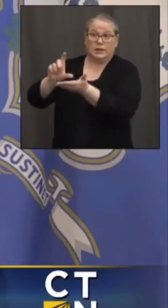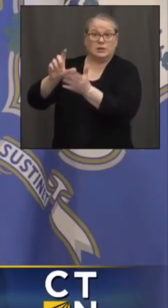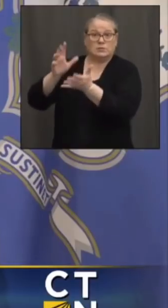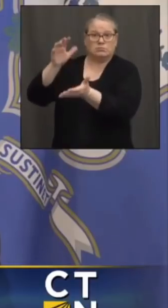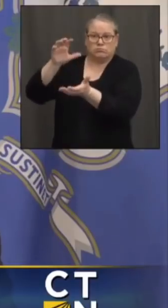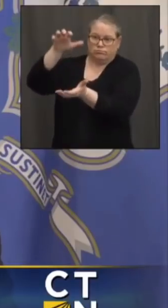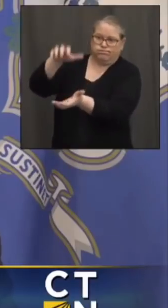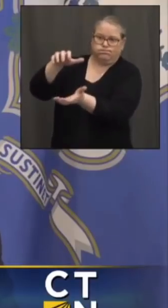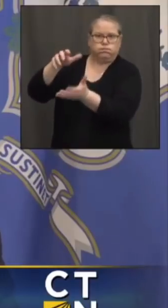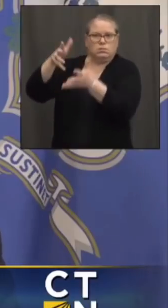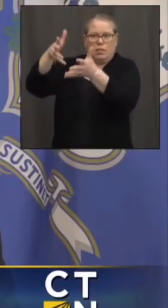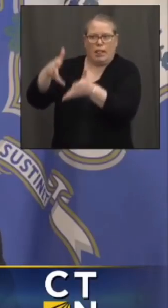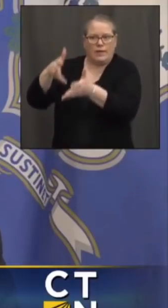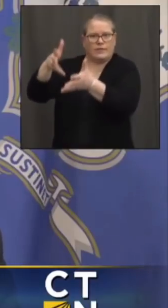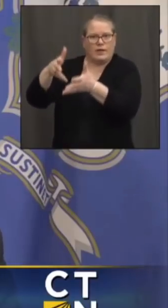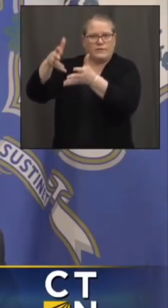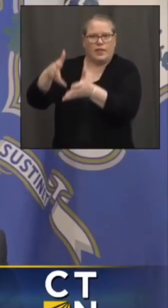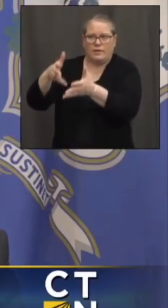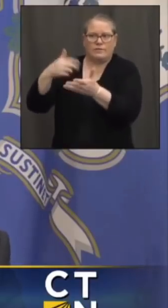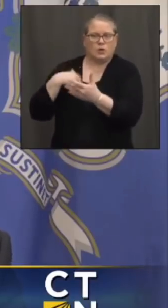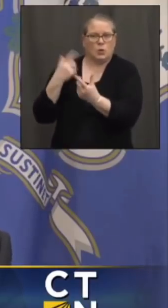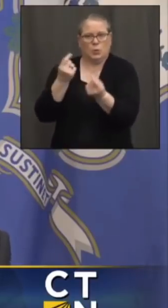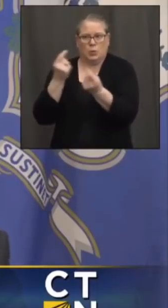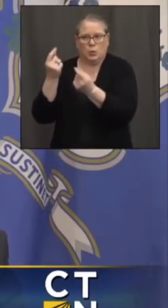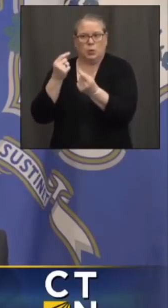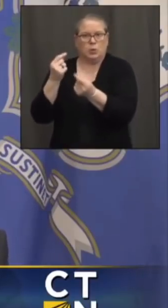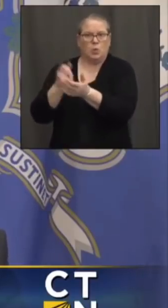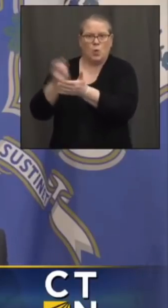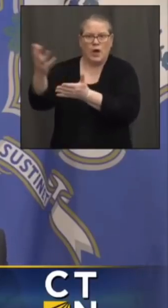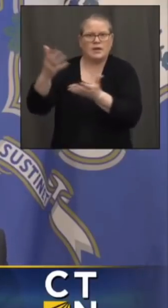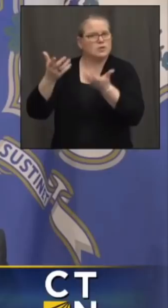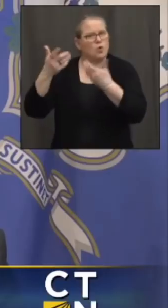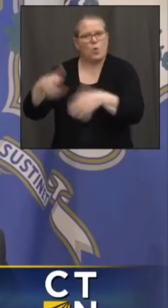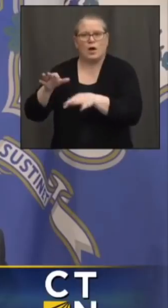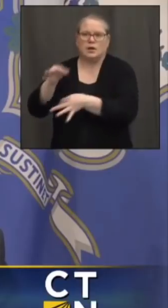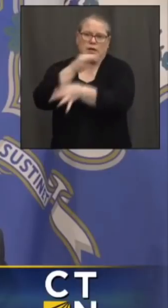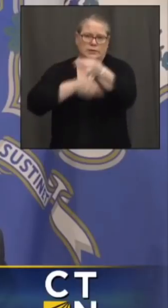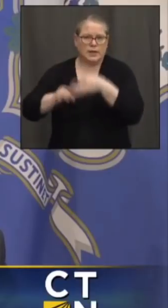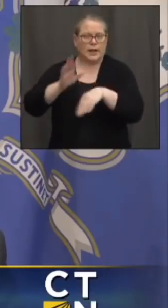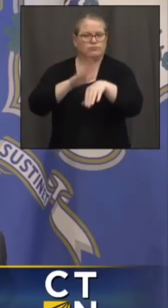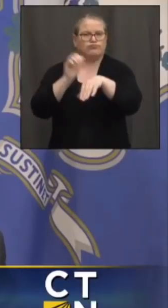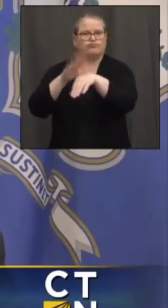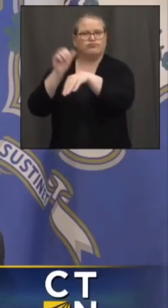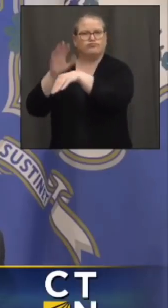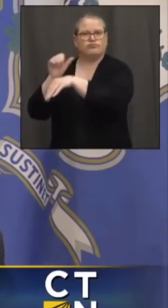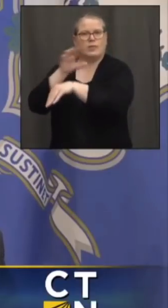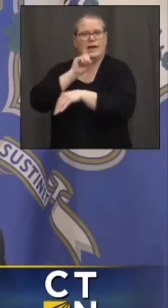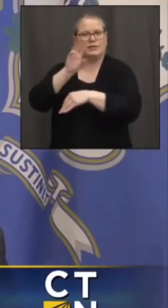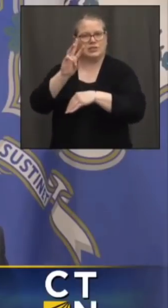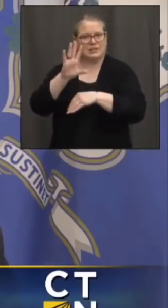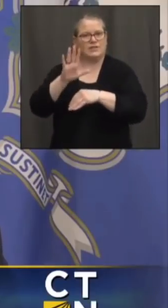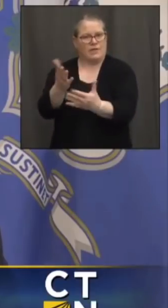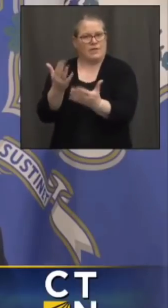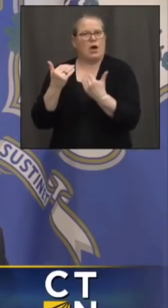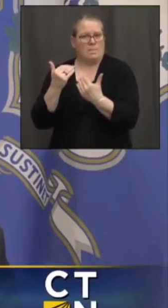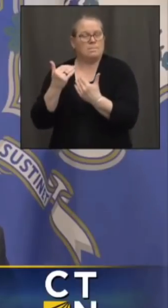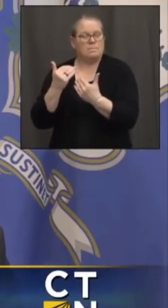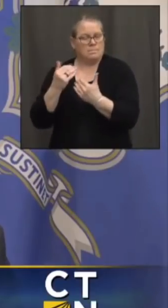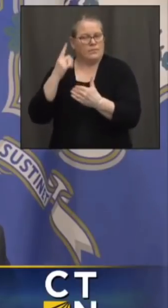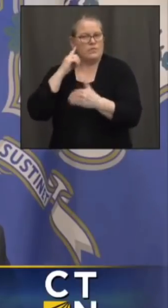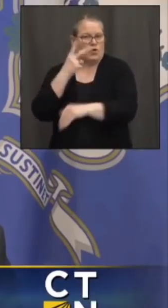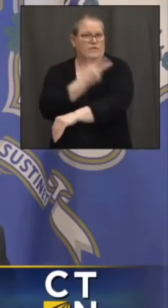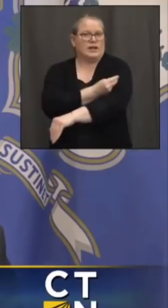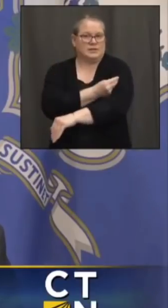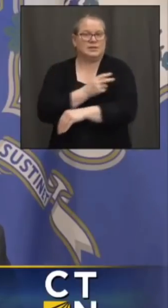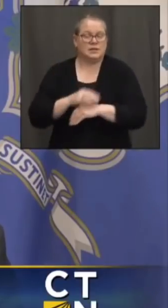extra doses now at the end of the day. So they are making some vaccines available, at least the excess vaccines, to 65